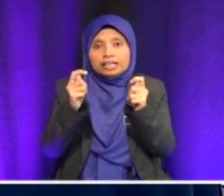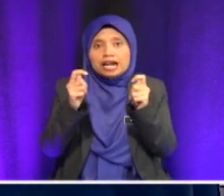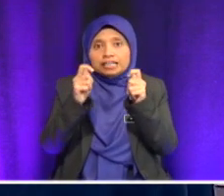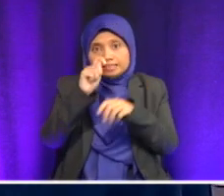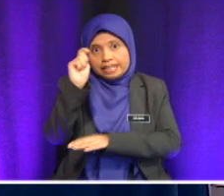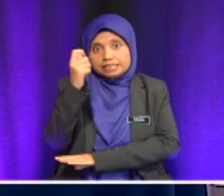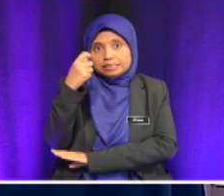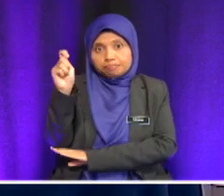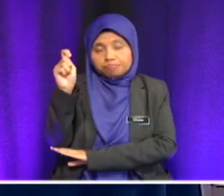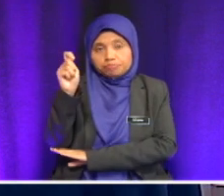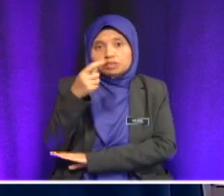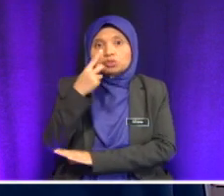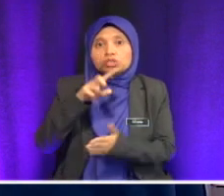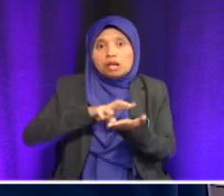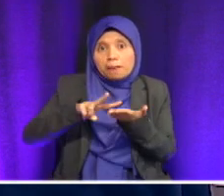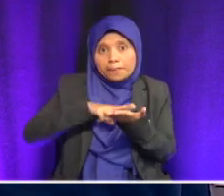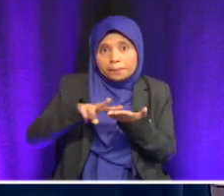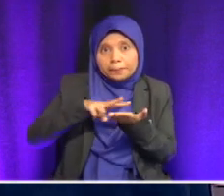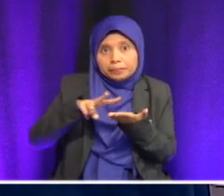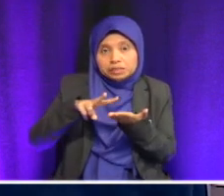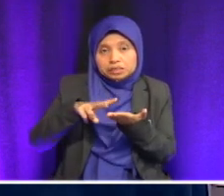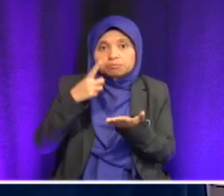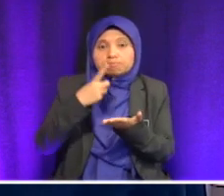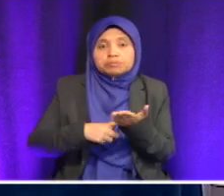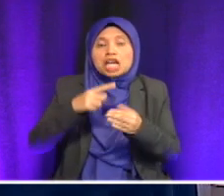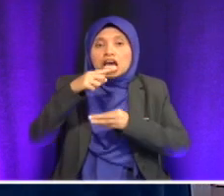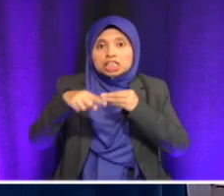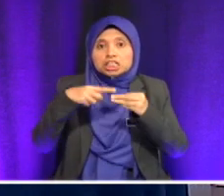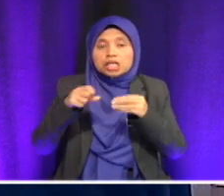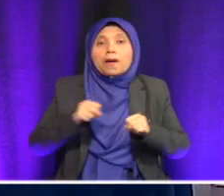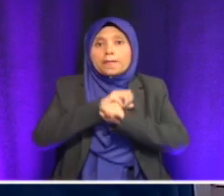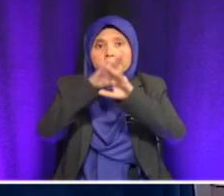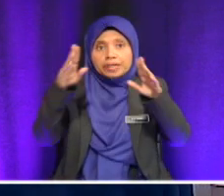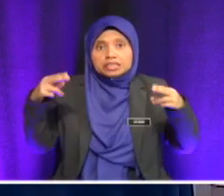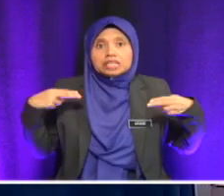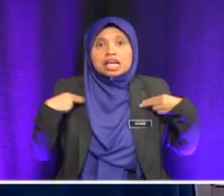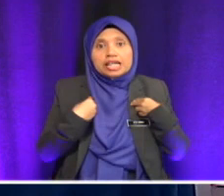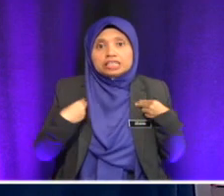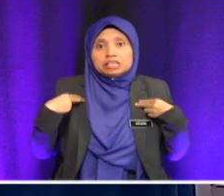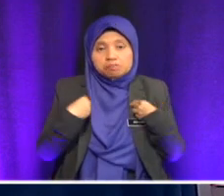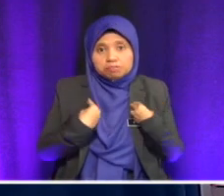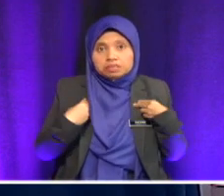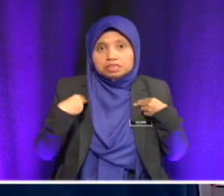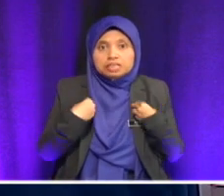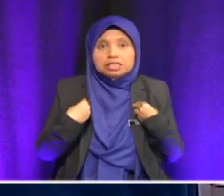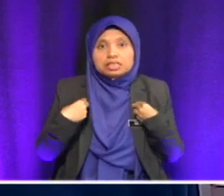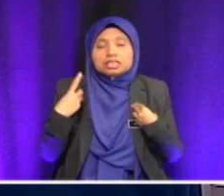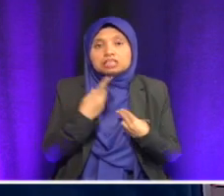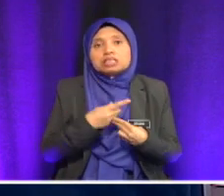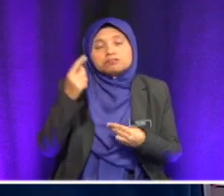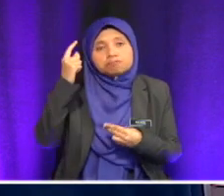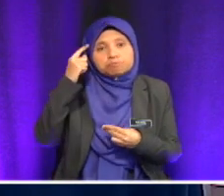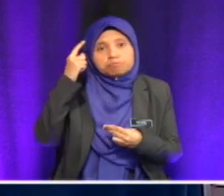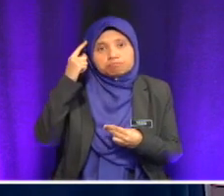title or the topic for the reading text is Amazing Animals. You might think that what makes us different from animals is our ability to think and to